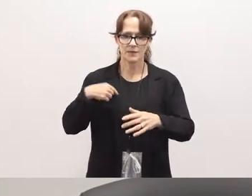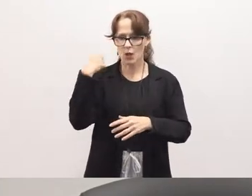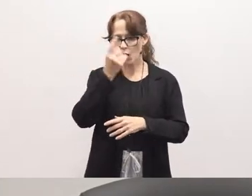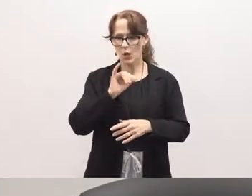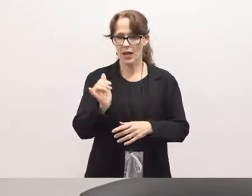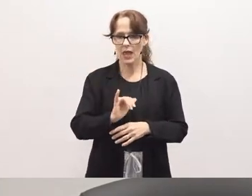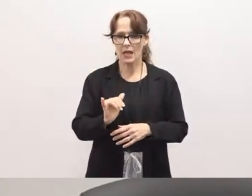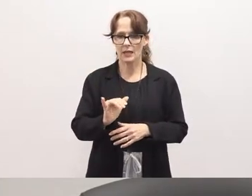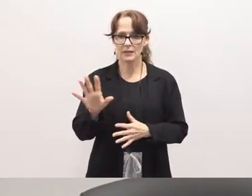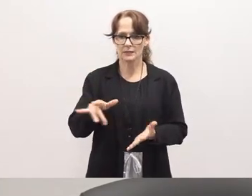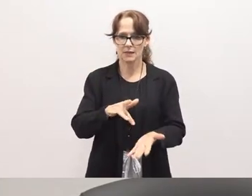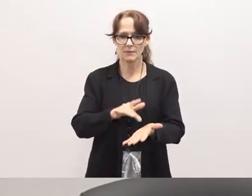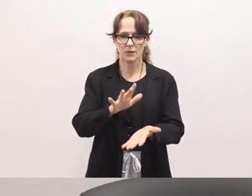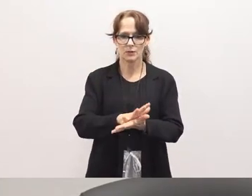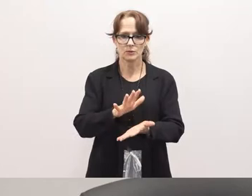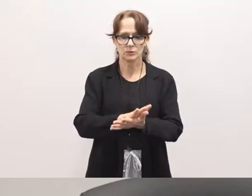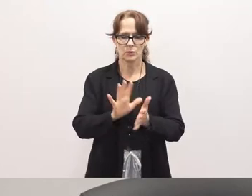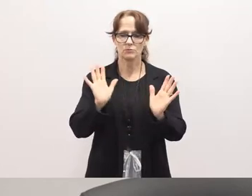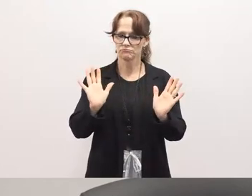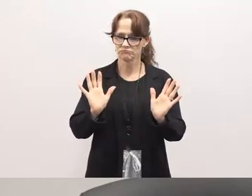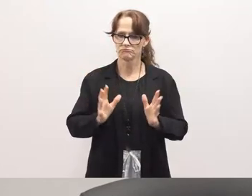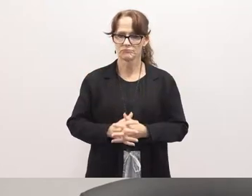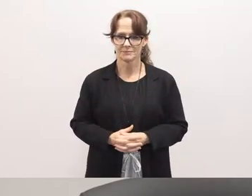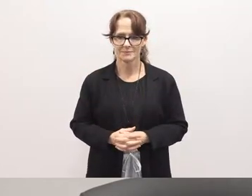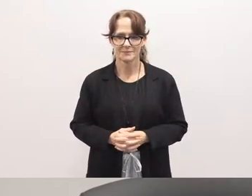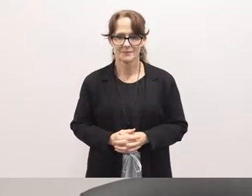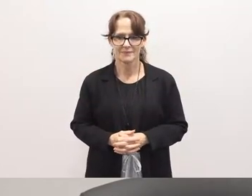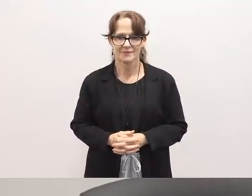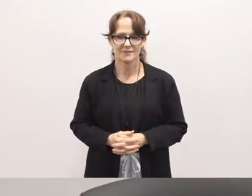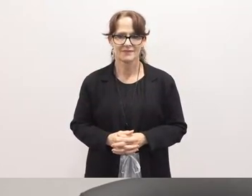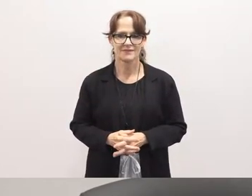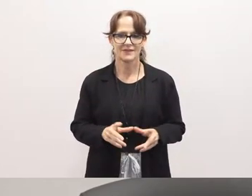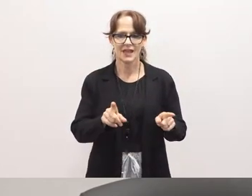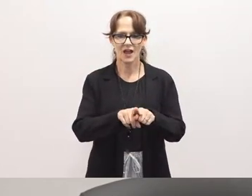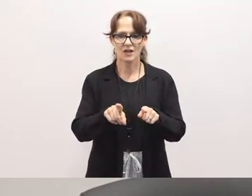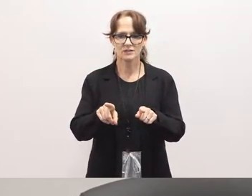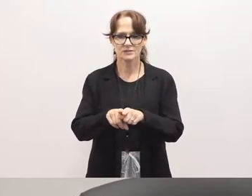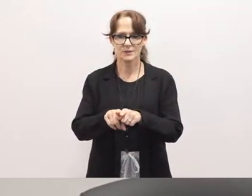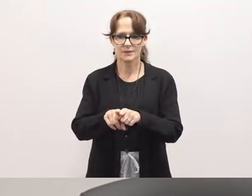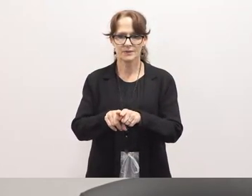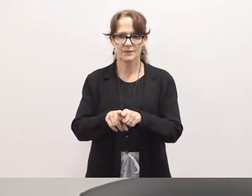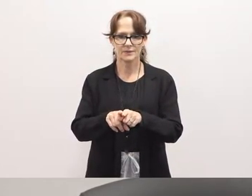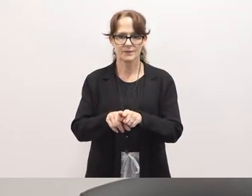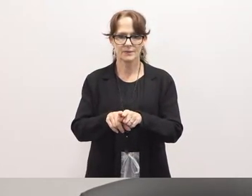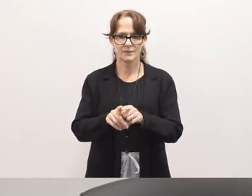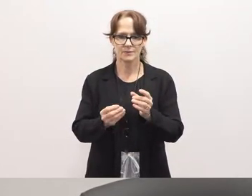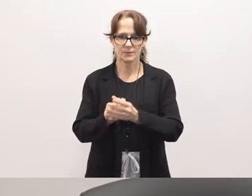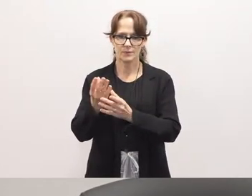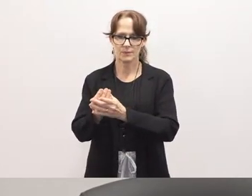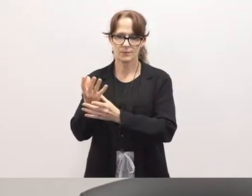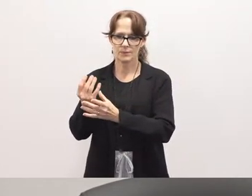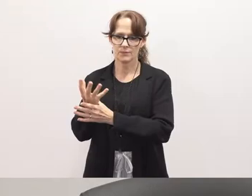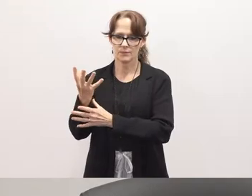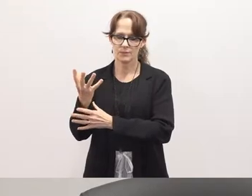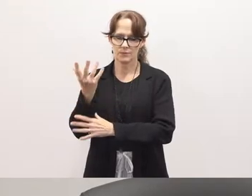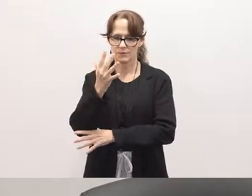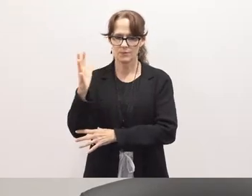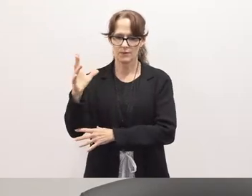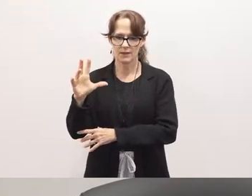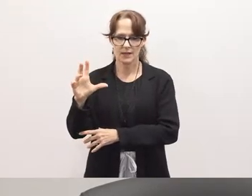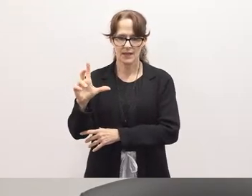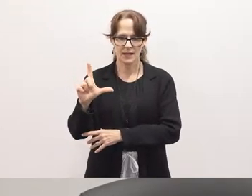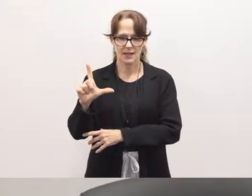like a middle school campus. And they also have landscaping that's going in the front, and